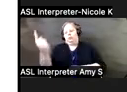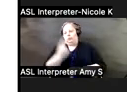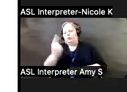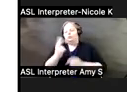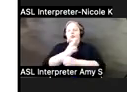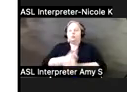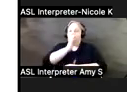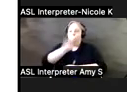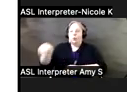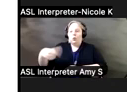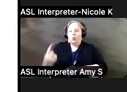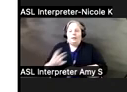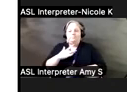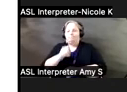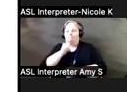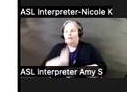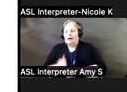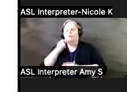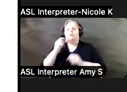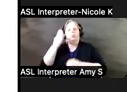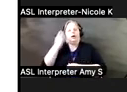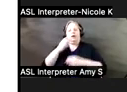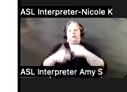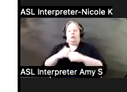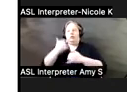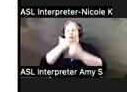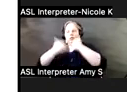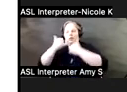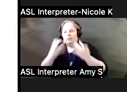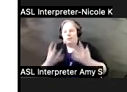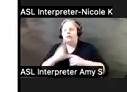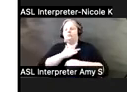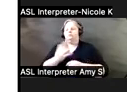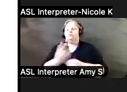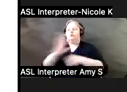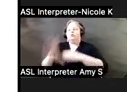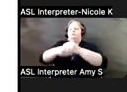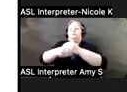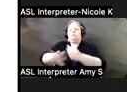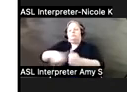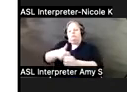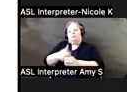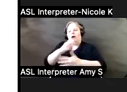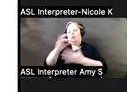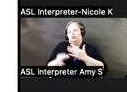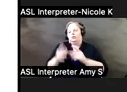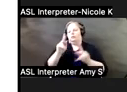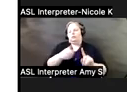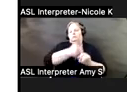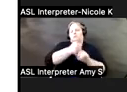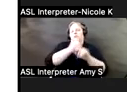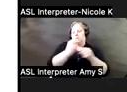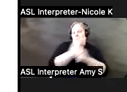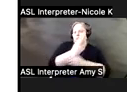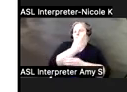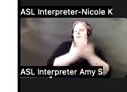for someone to play video games because of those problems. I usually use it as a supplementary option for someone who can maybe access some of the controls